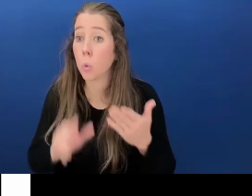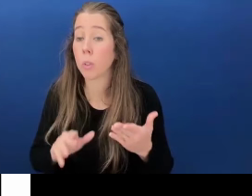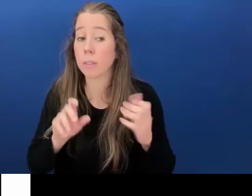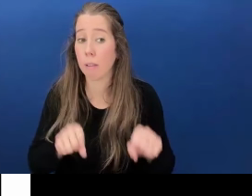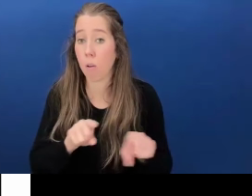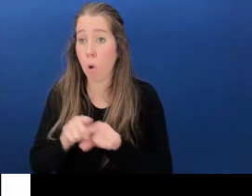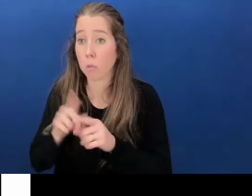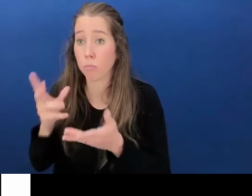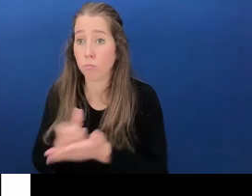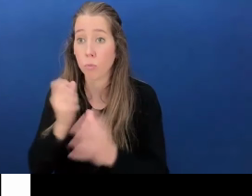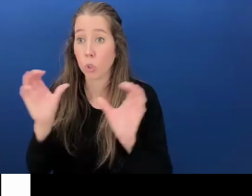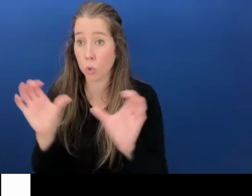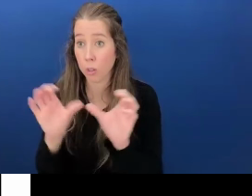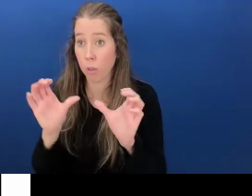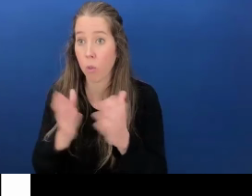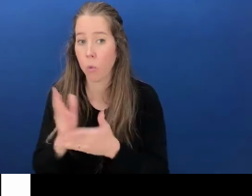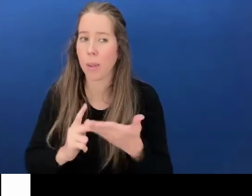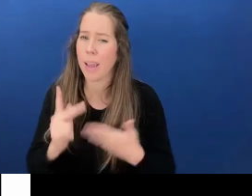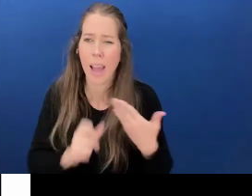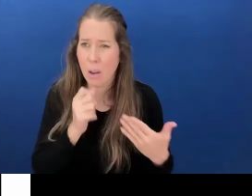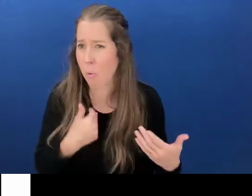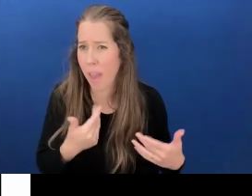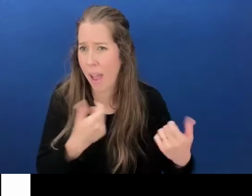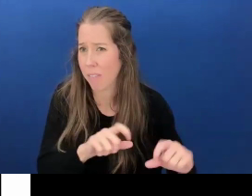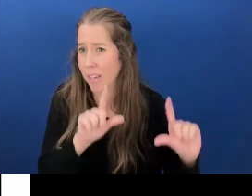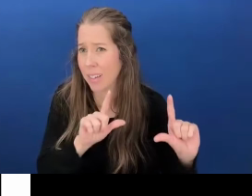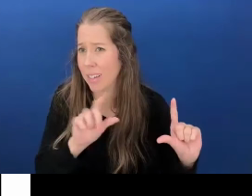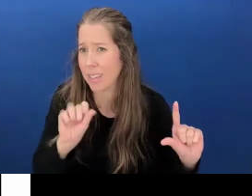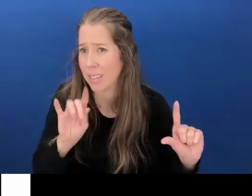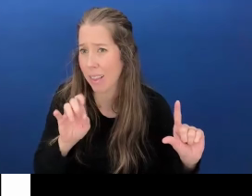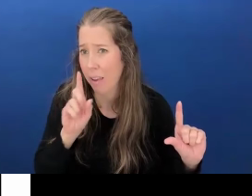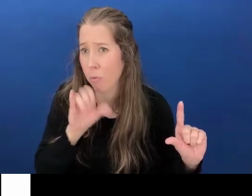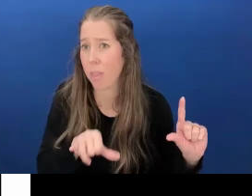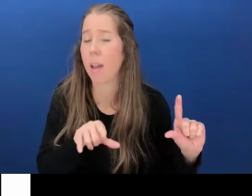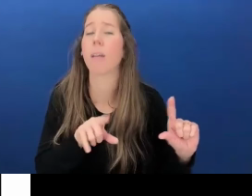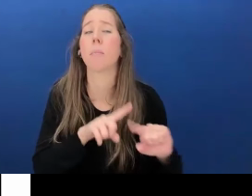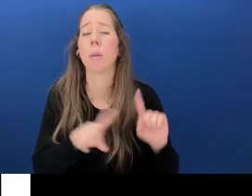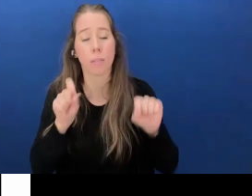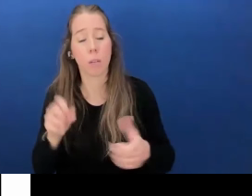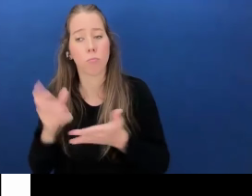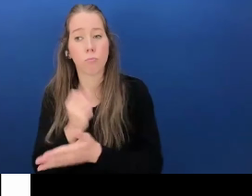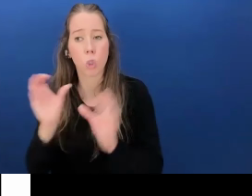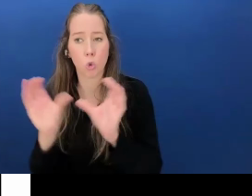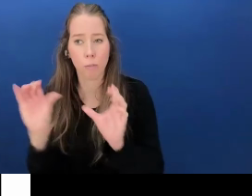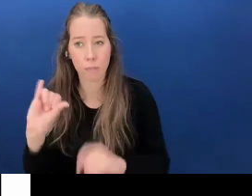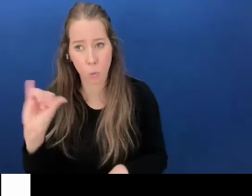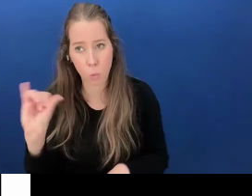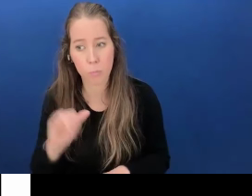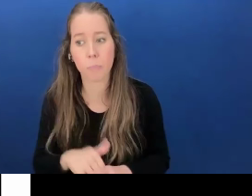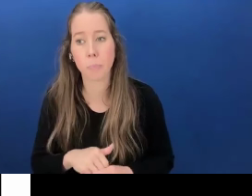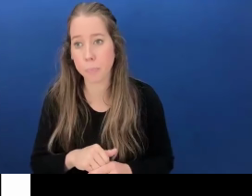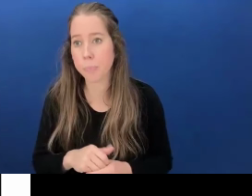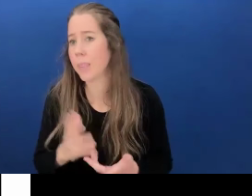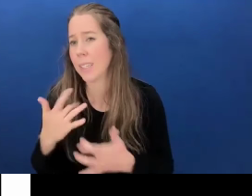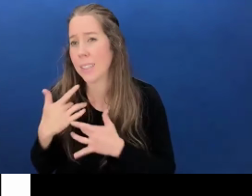certificates through these programs. I didn't put a slide on here for that, so I apologize. But they are able to earn certificates as well.